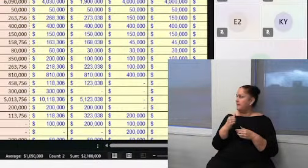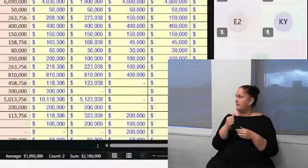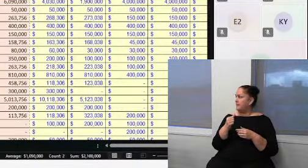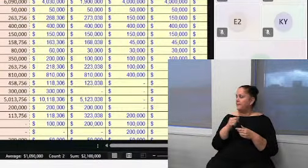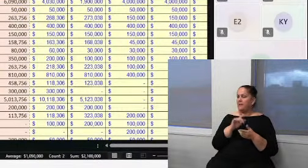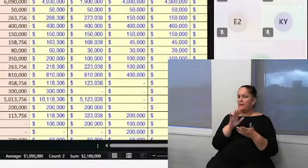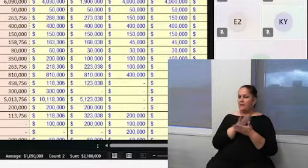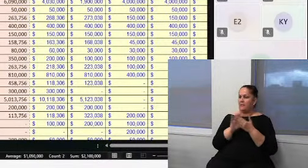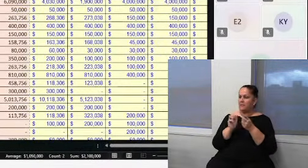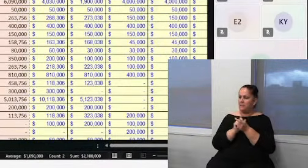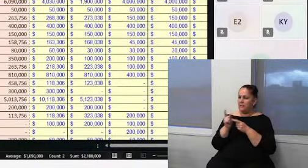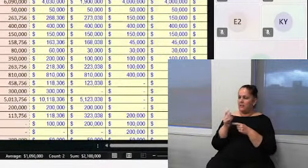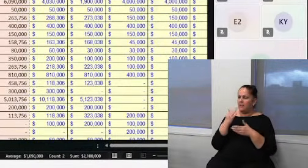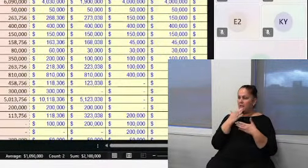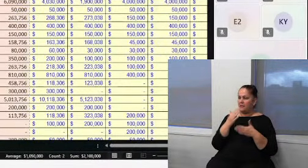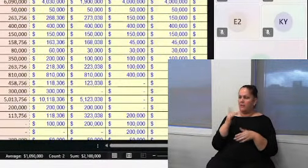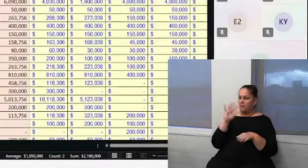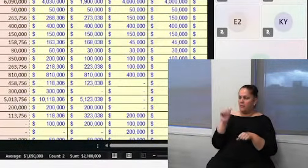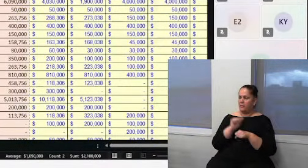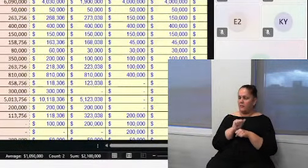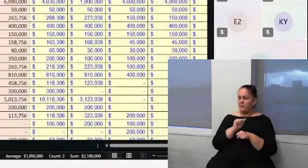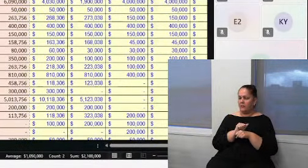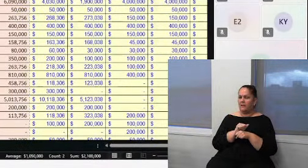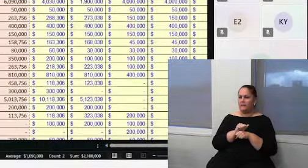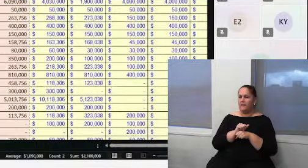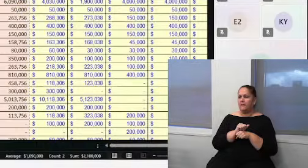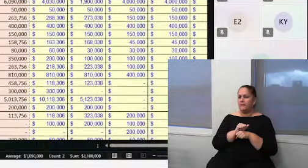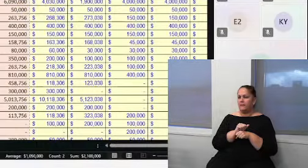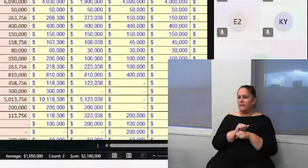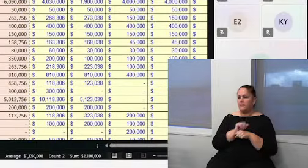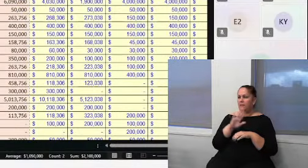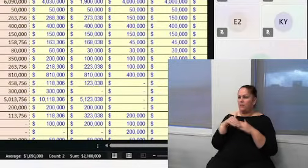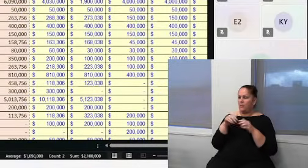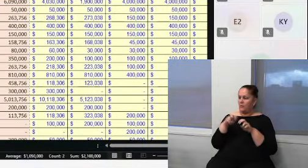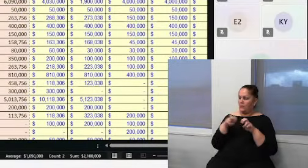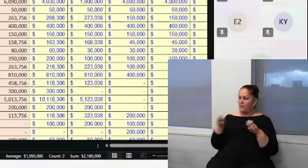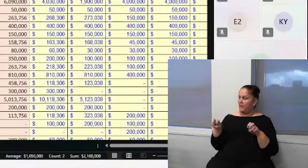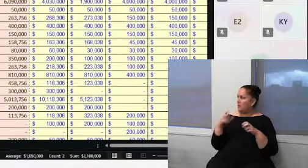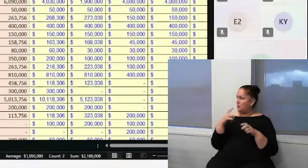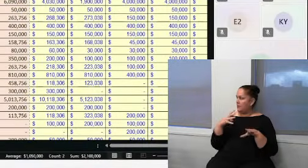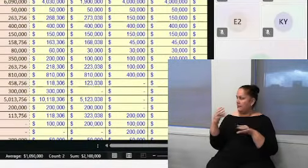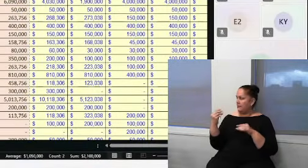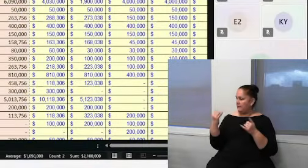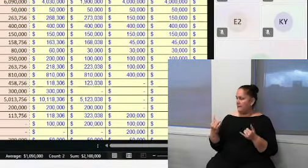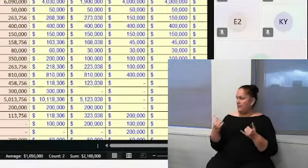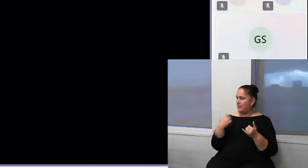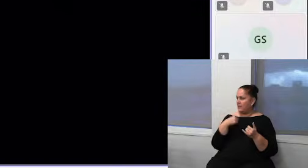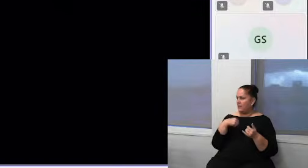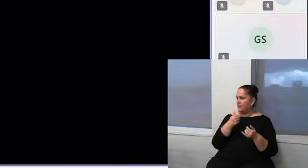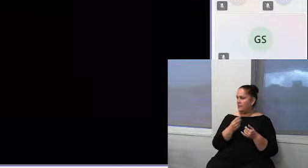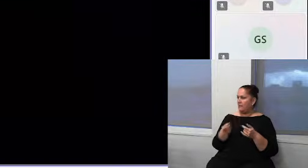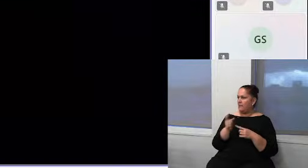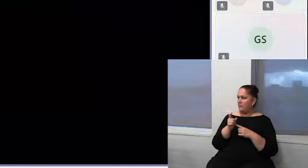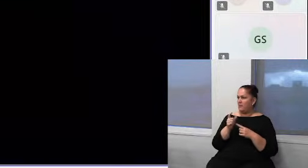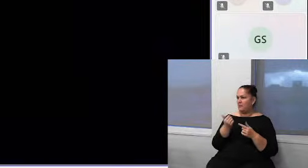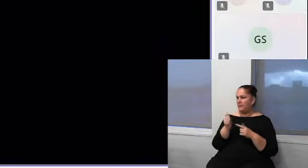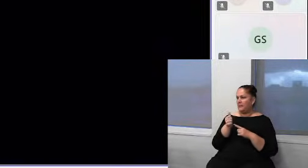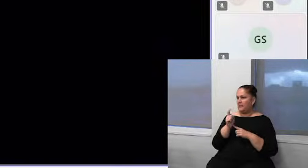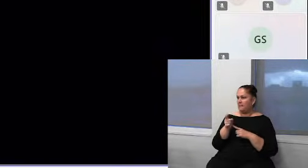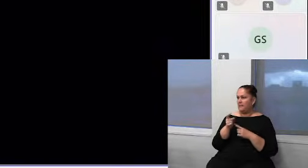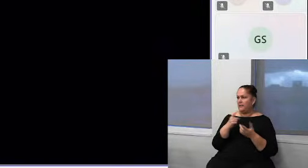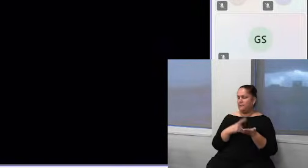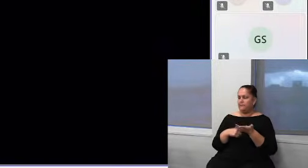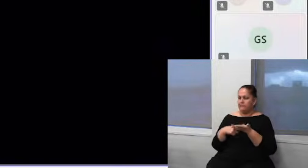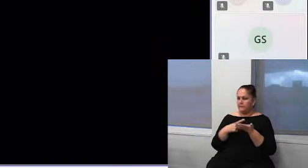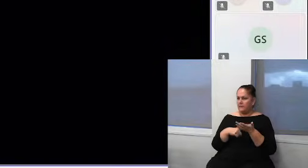Ms. Allen, a pleasure to make your acquaintance, and we thank you for the work that you do. For all panelists, you're welcome to leave now. We're going to do a few minutes